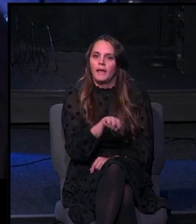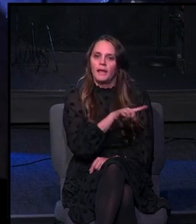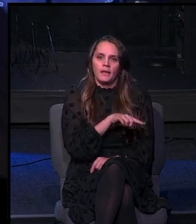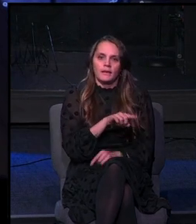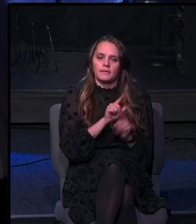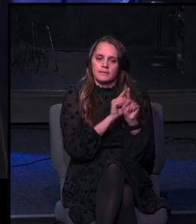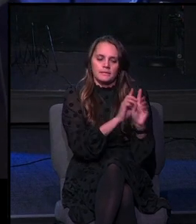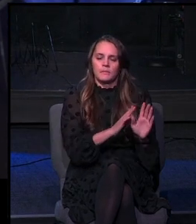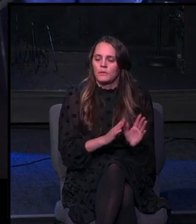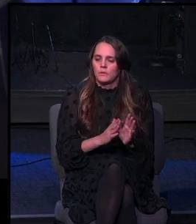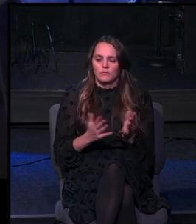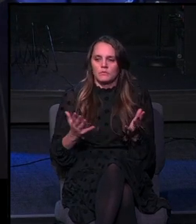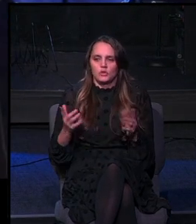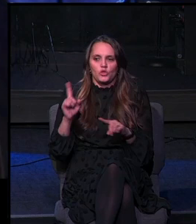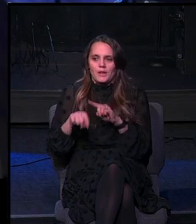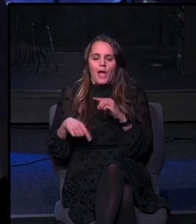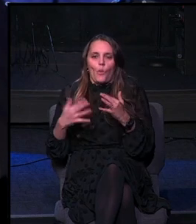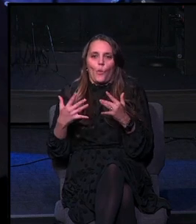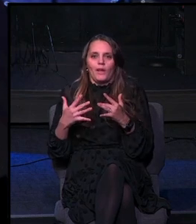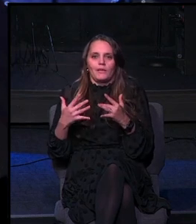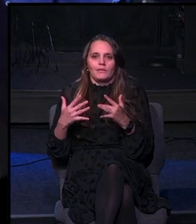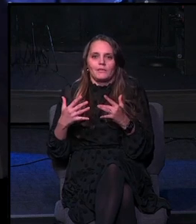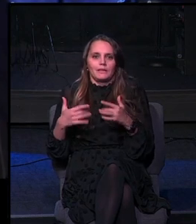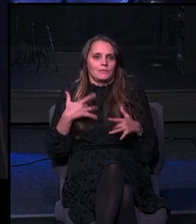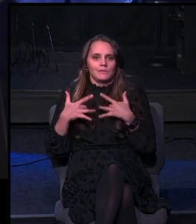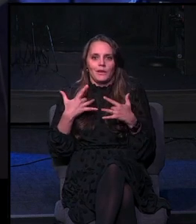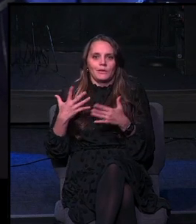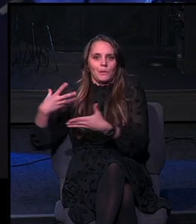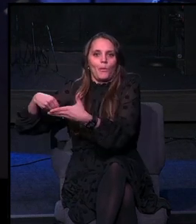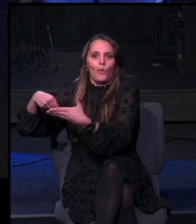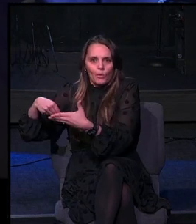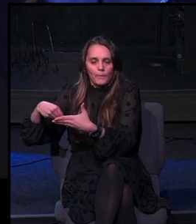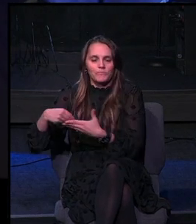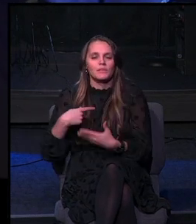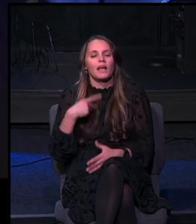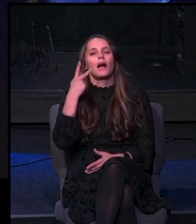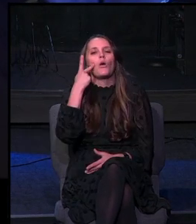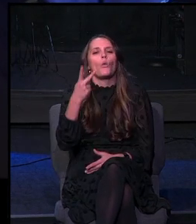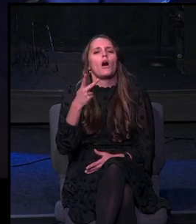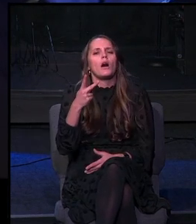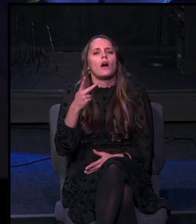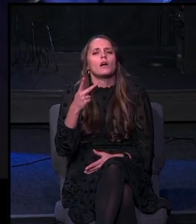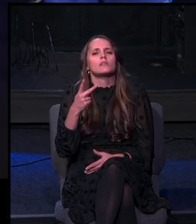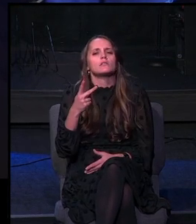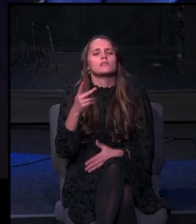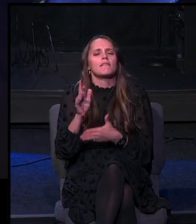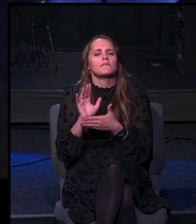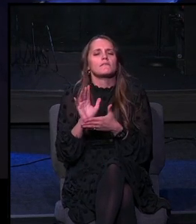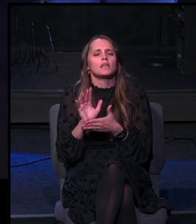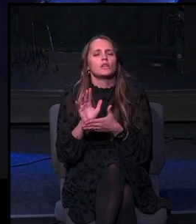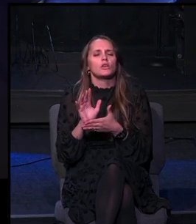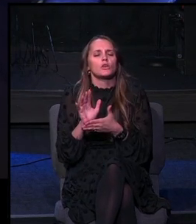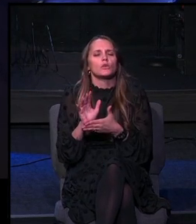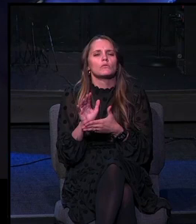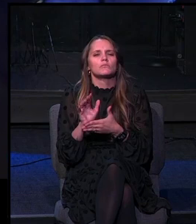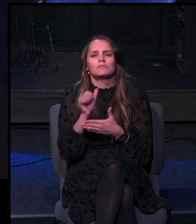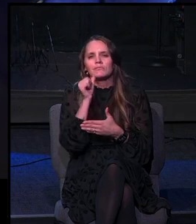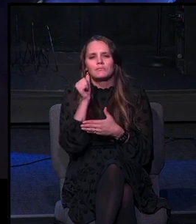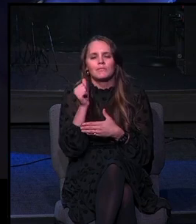to respond. I saw this video not too long ago, and I can't shake it. I